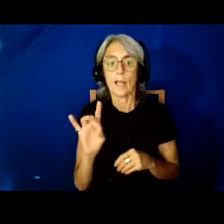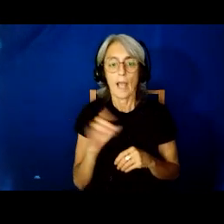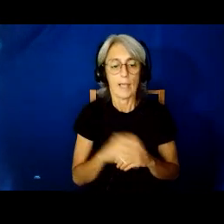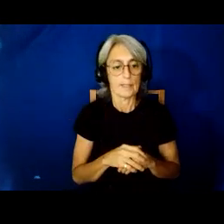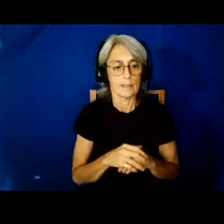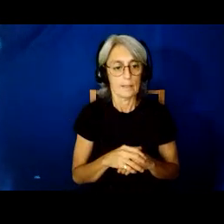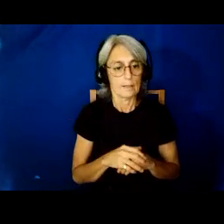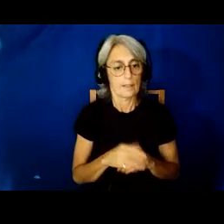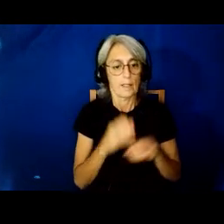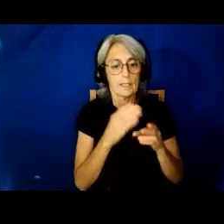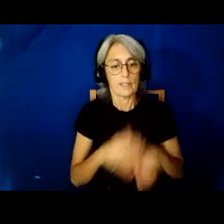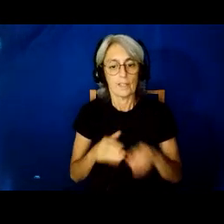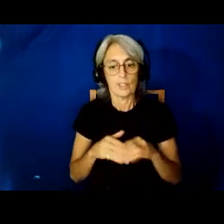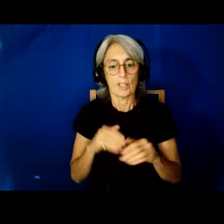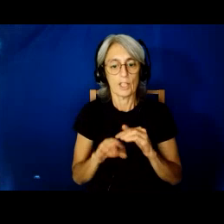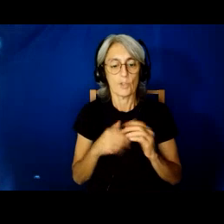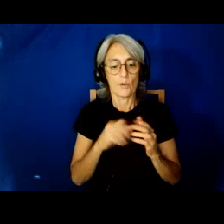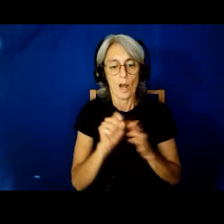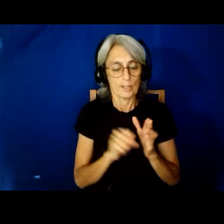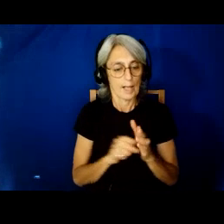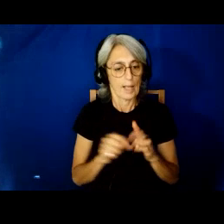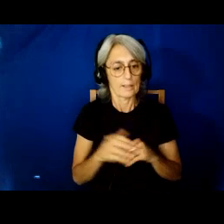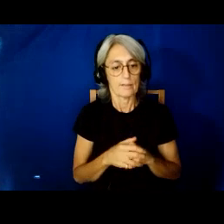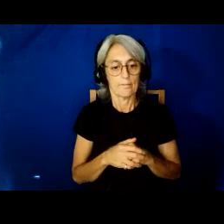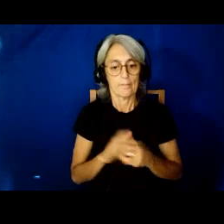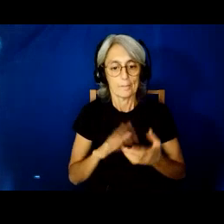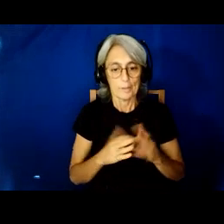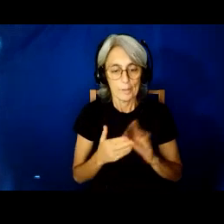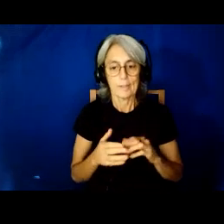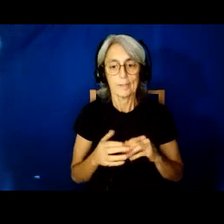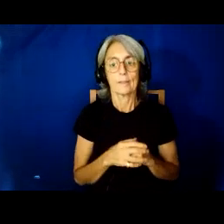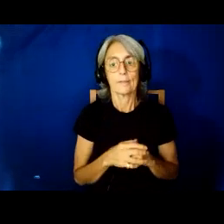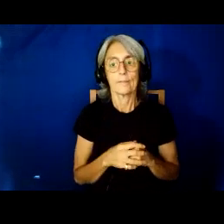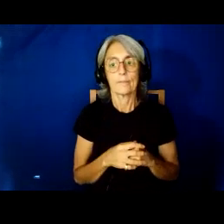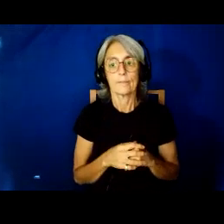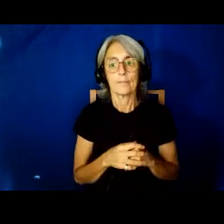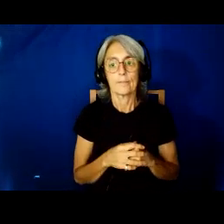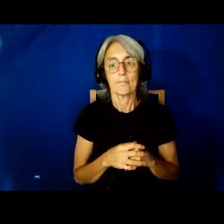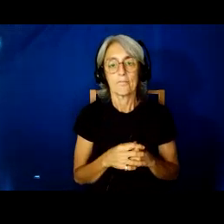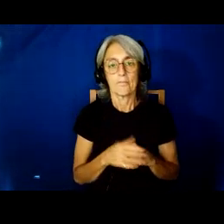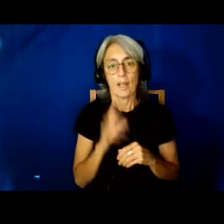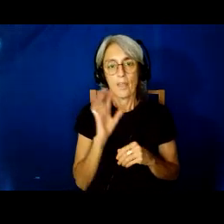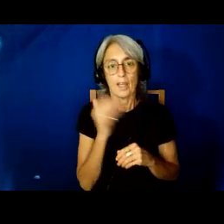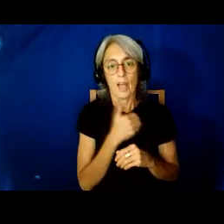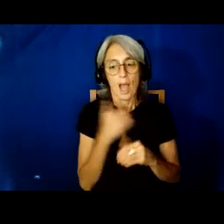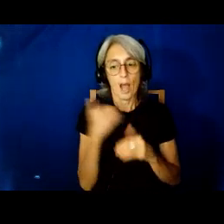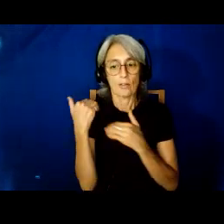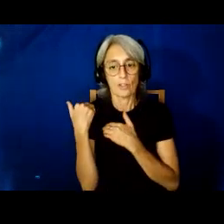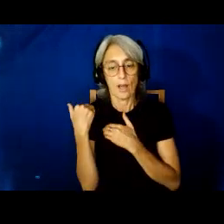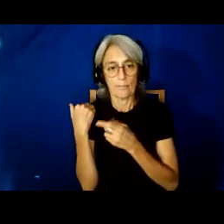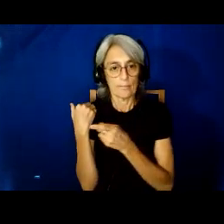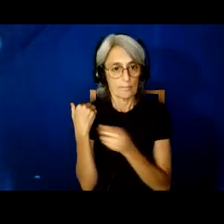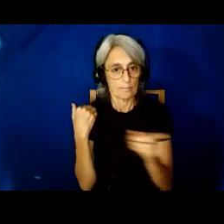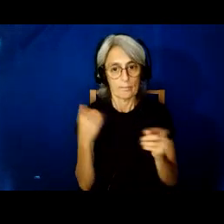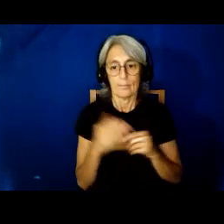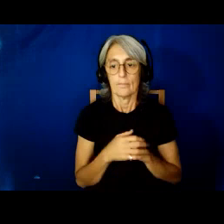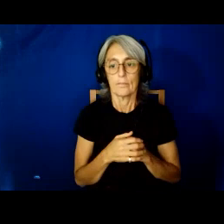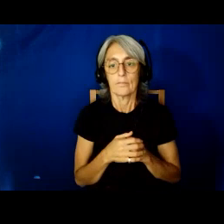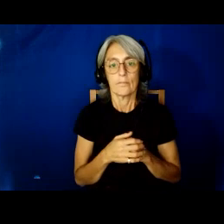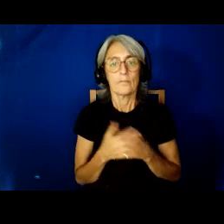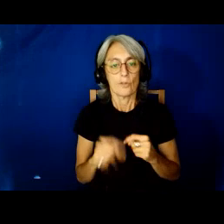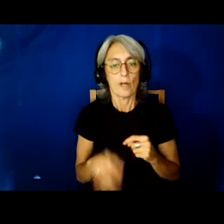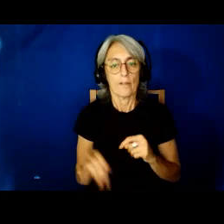into our state and into our communities. And I believe it's up to all of us, wherever we can, to find partnership